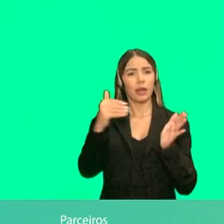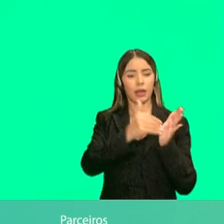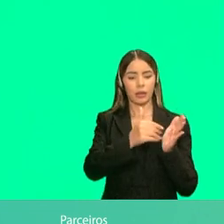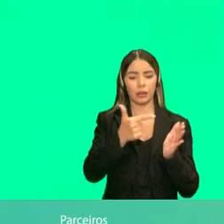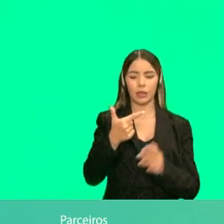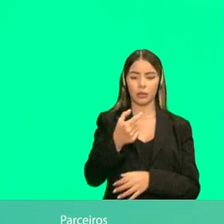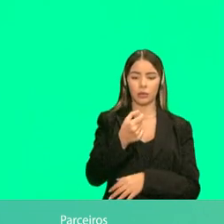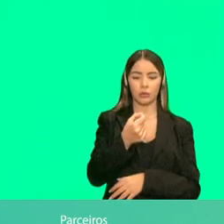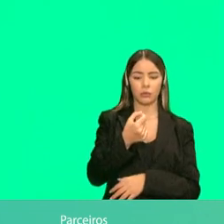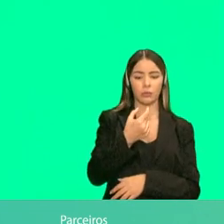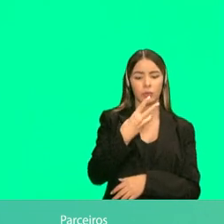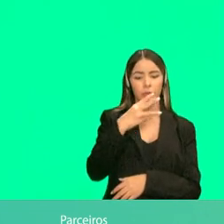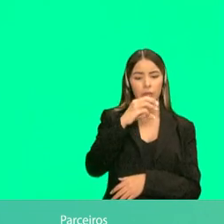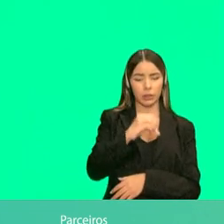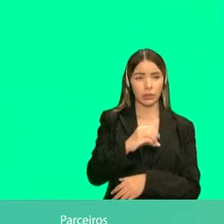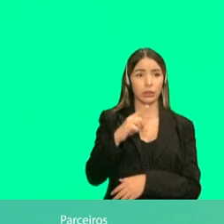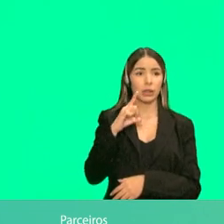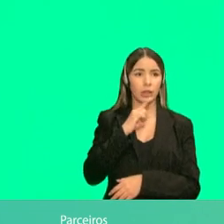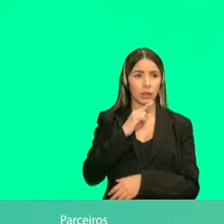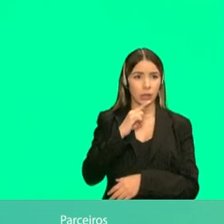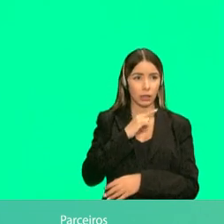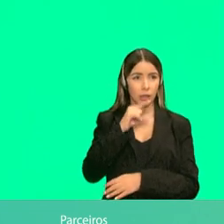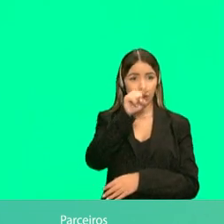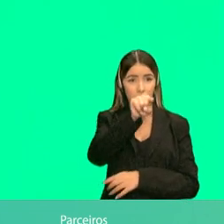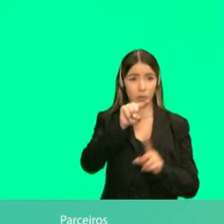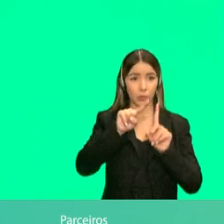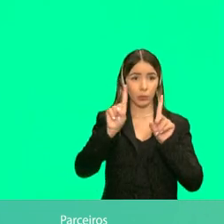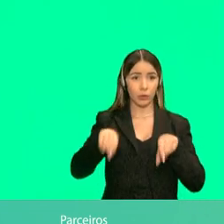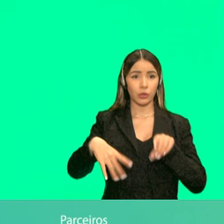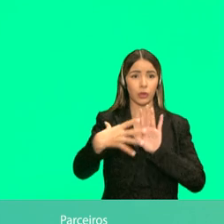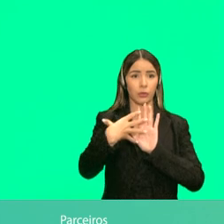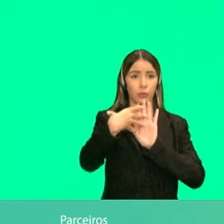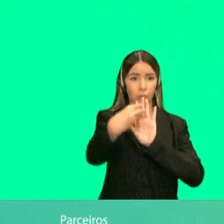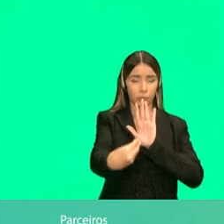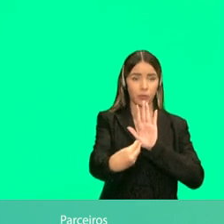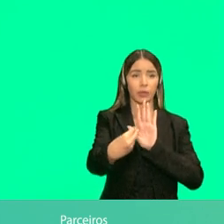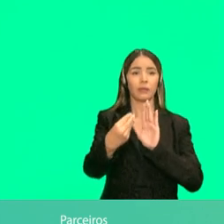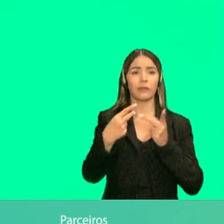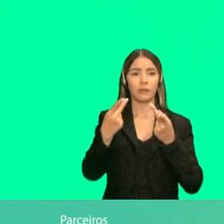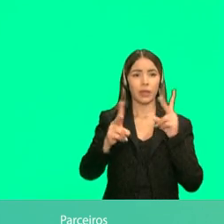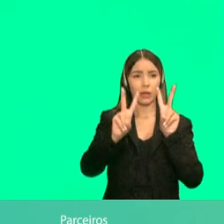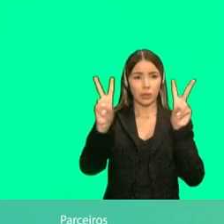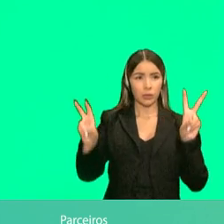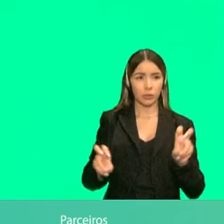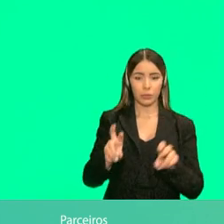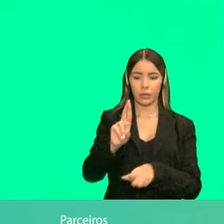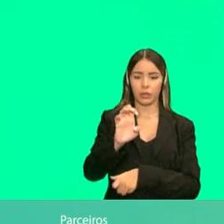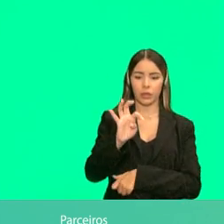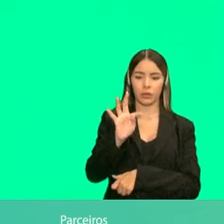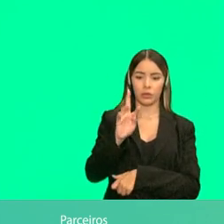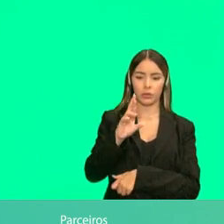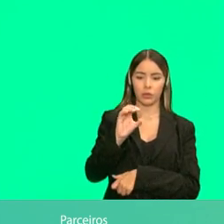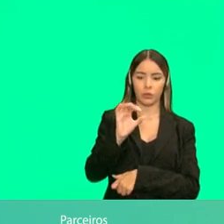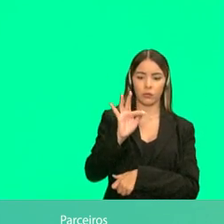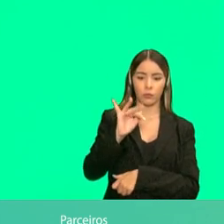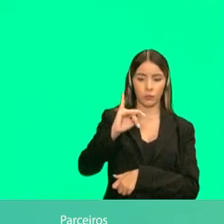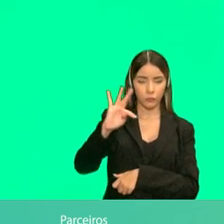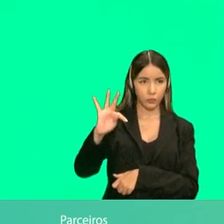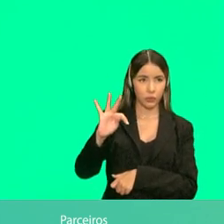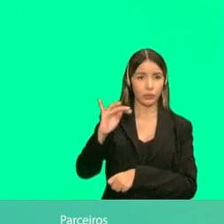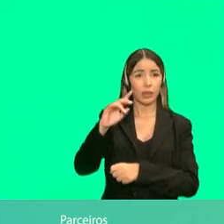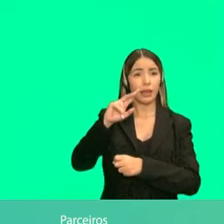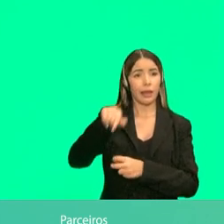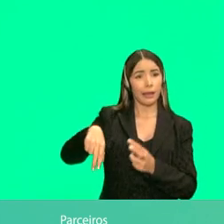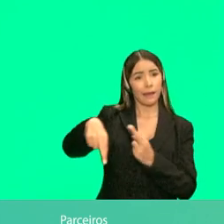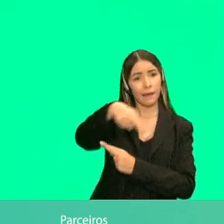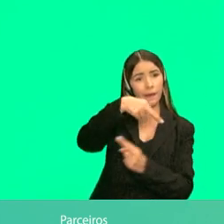retrofitting the older plants, deploying catalyzers. we keep up this